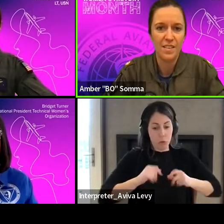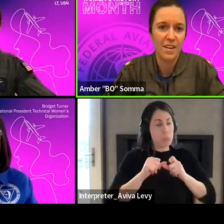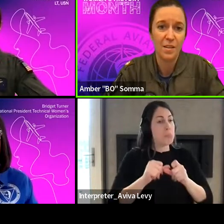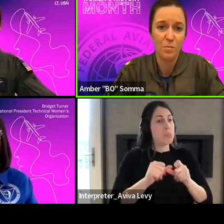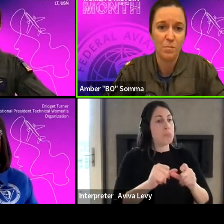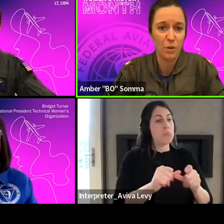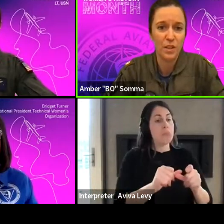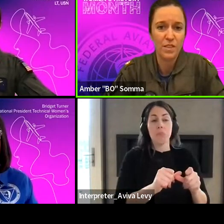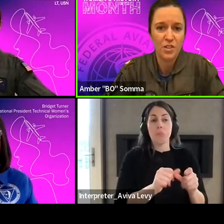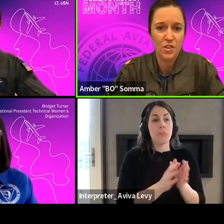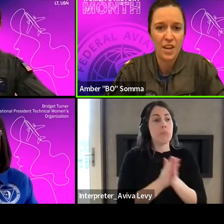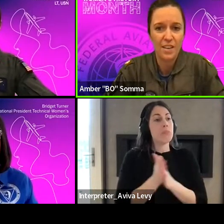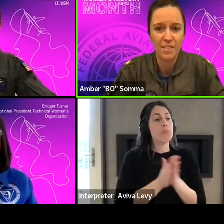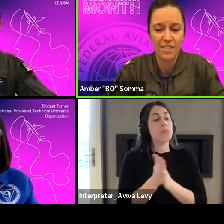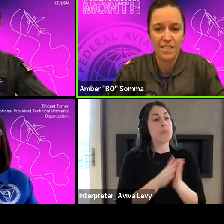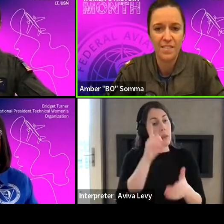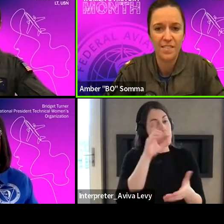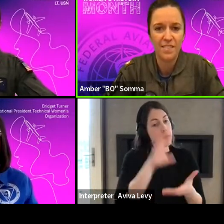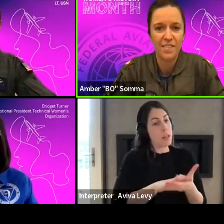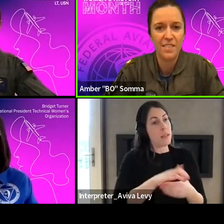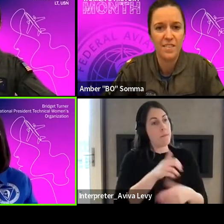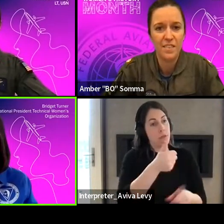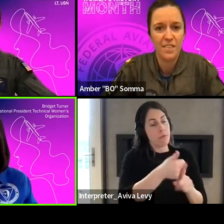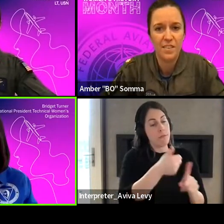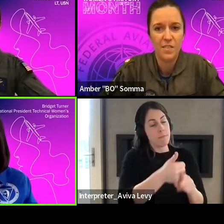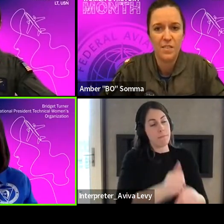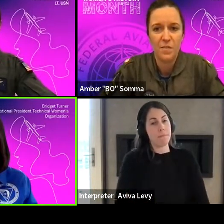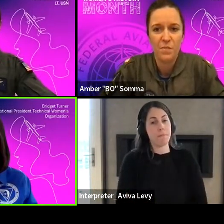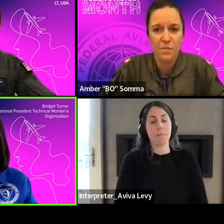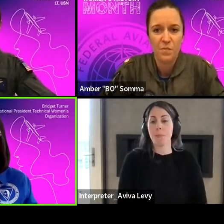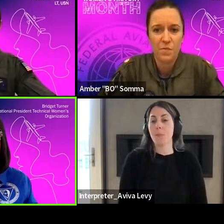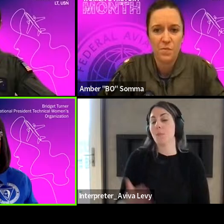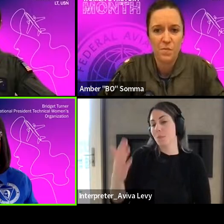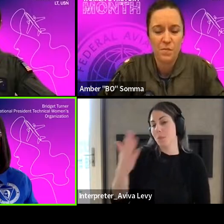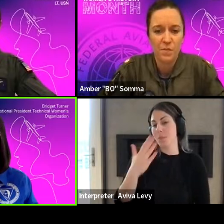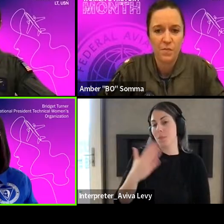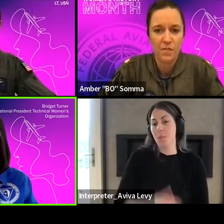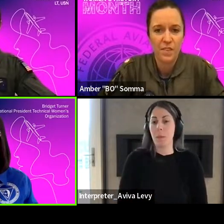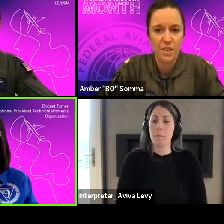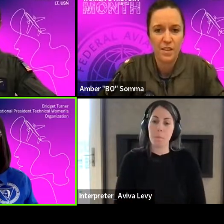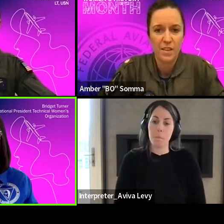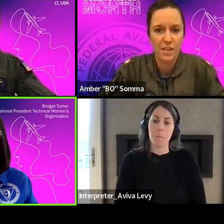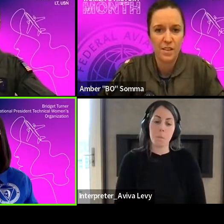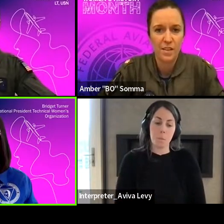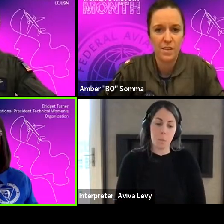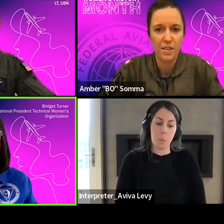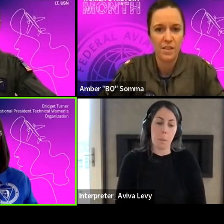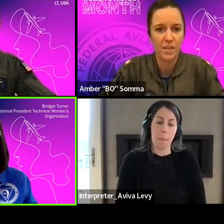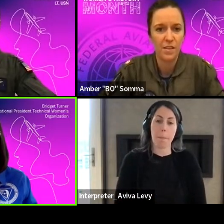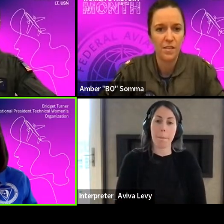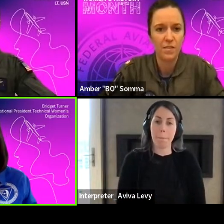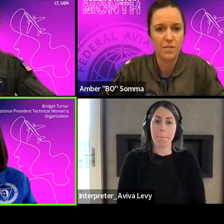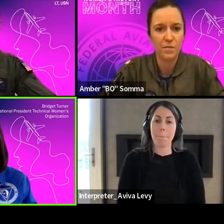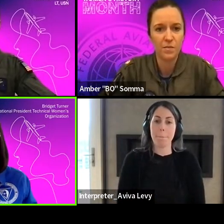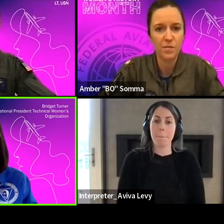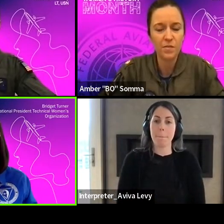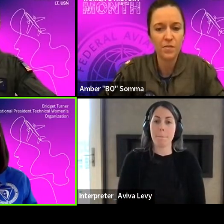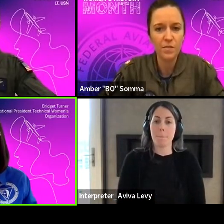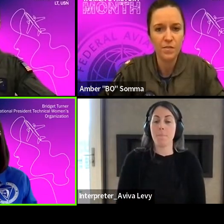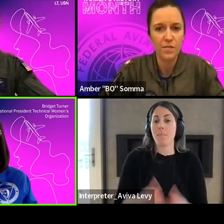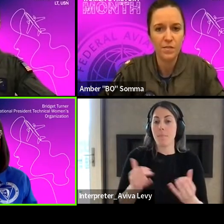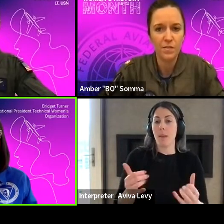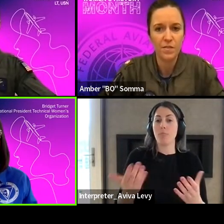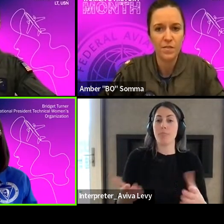and believe that you can. Thank you for sharing. So we are going to close and wrap